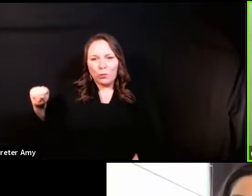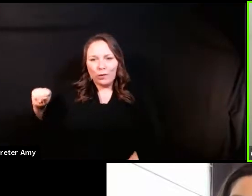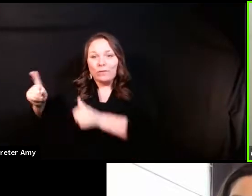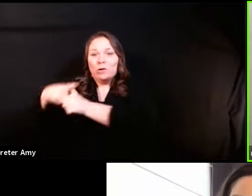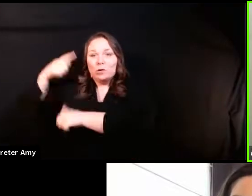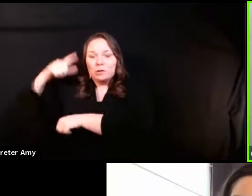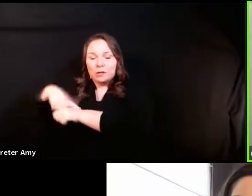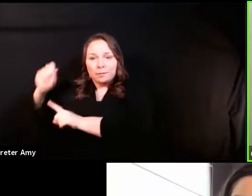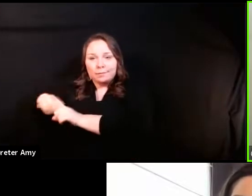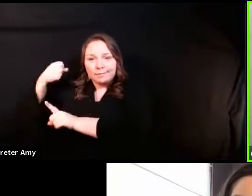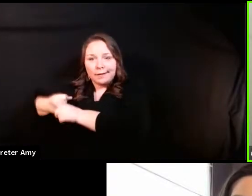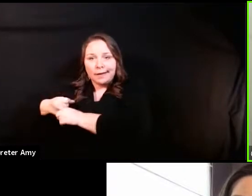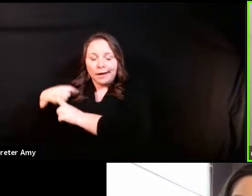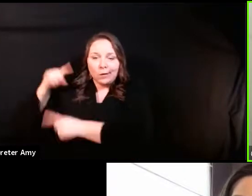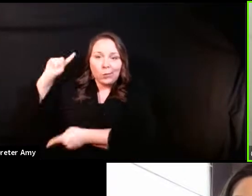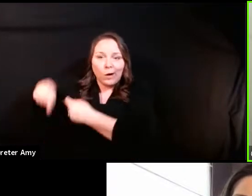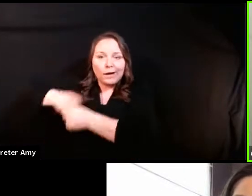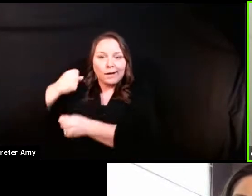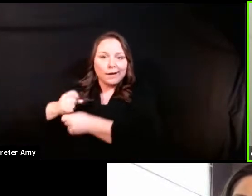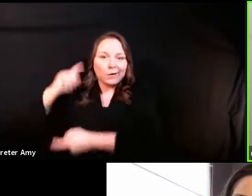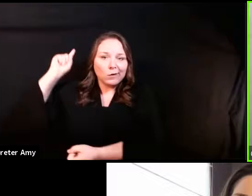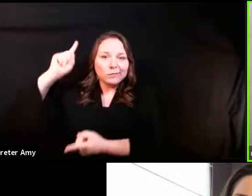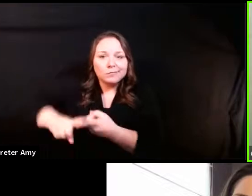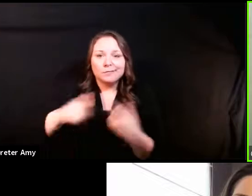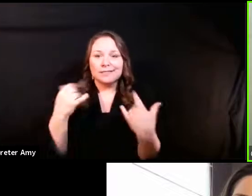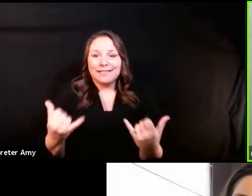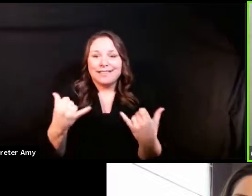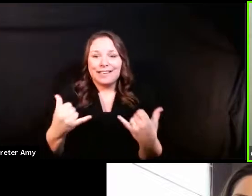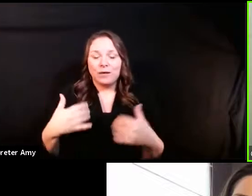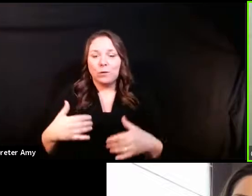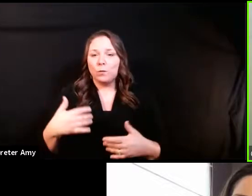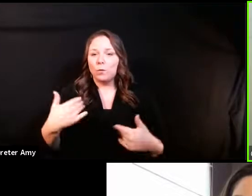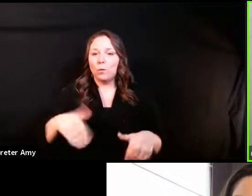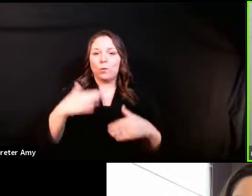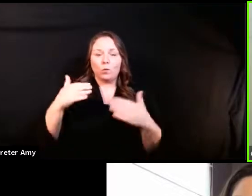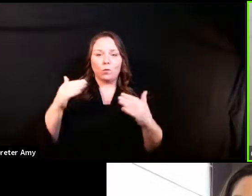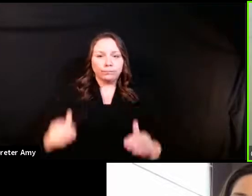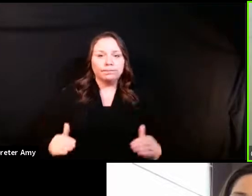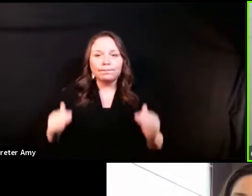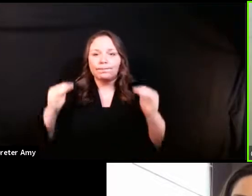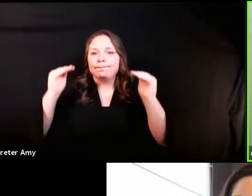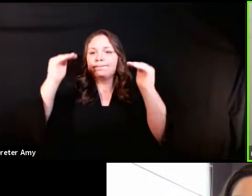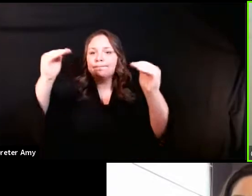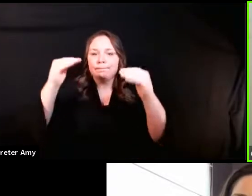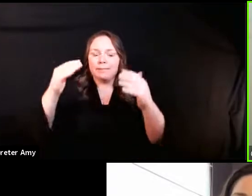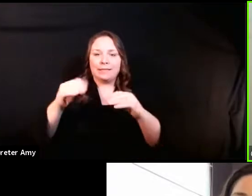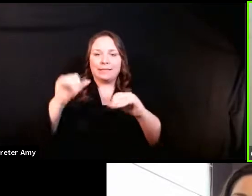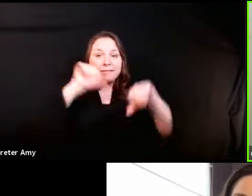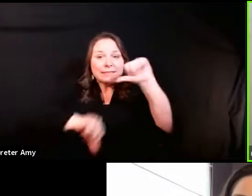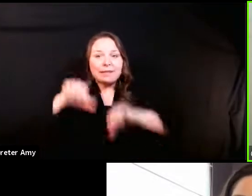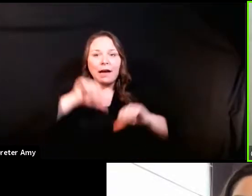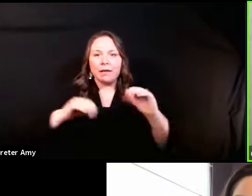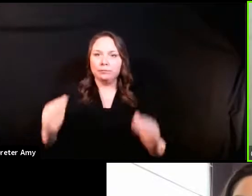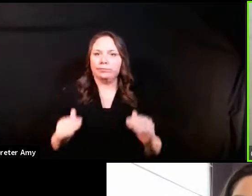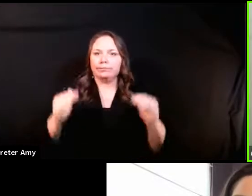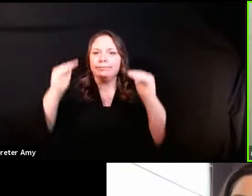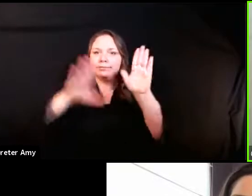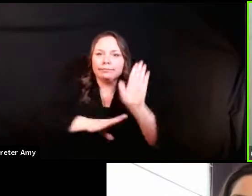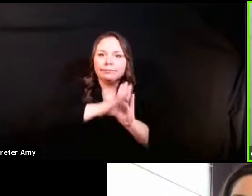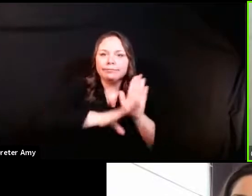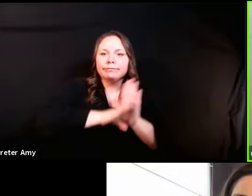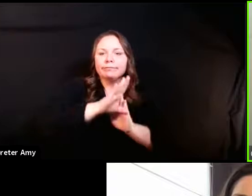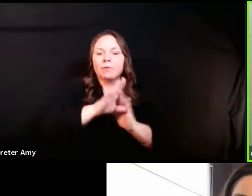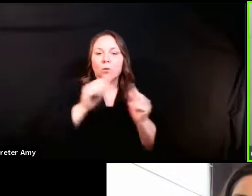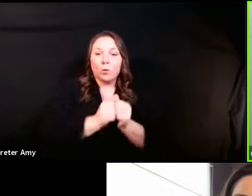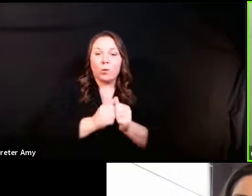we are now, a little over a year later, just the advancements that have been made scientifically, and, whether it's with regards